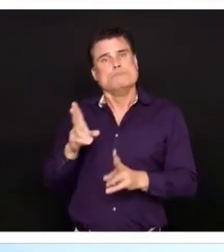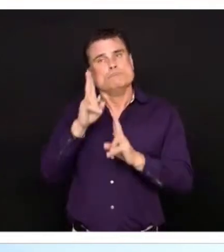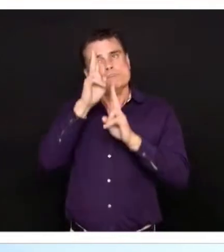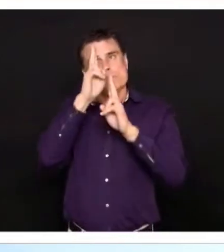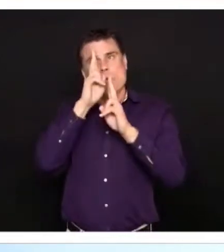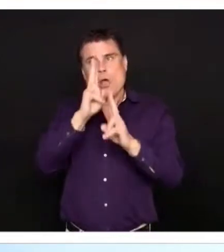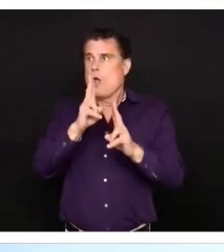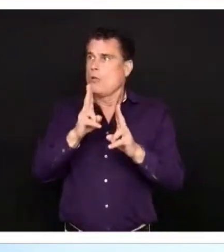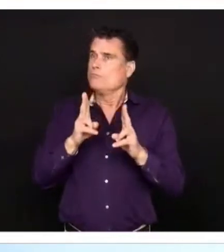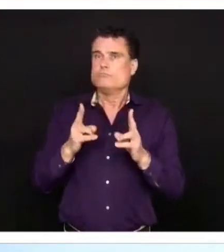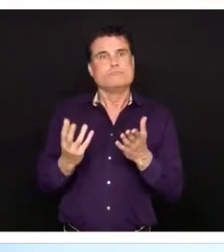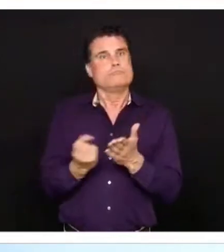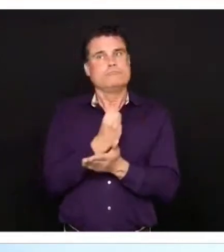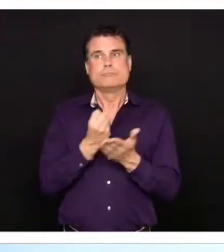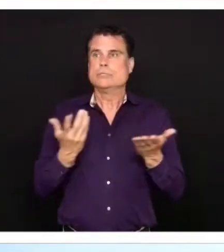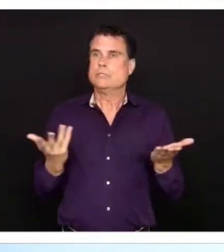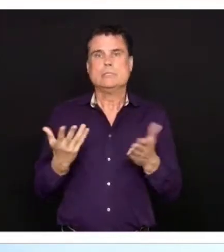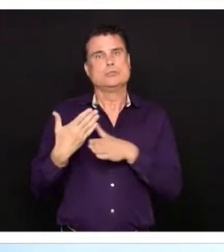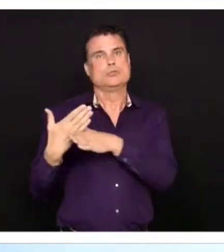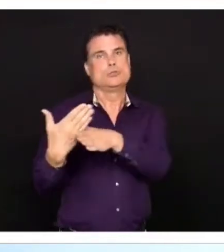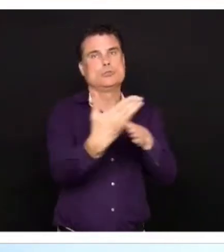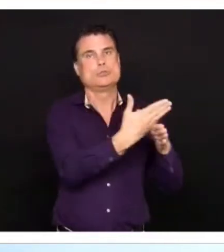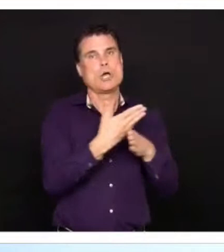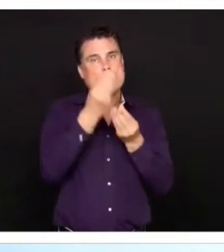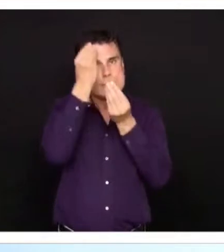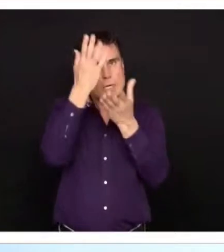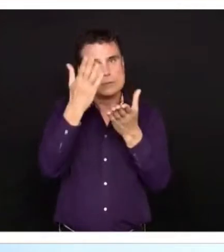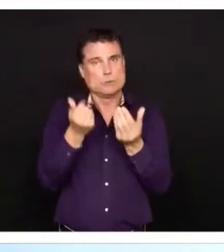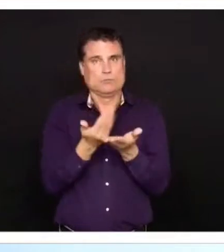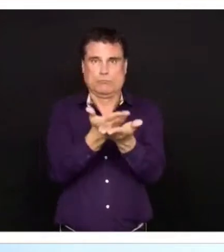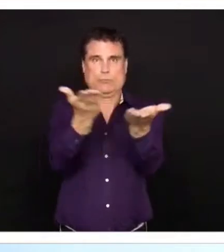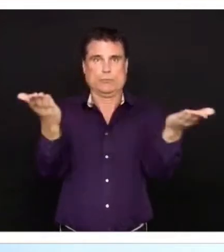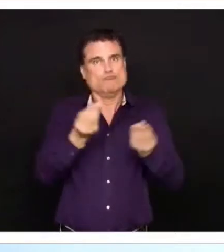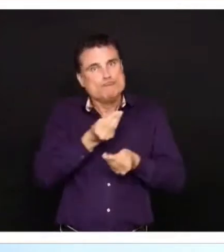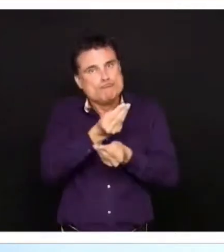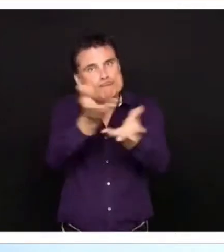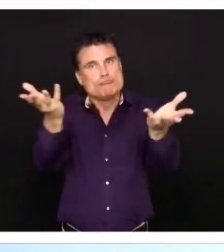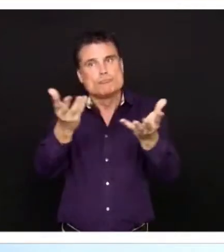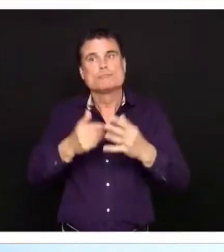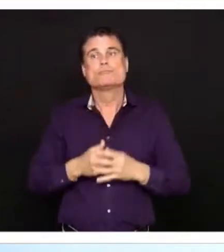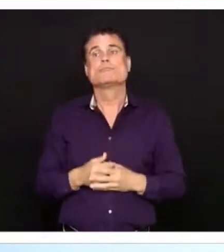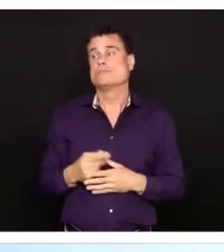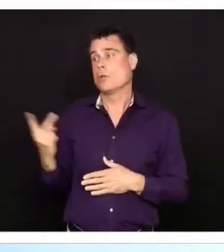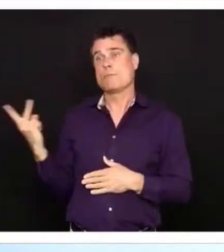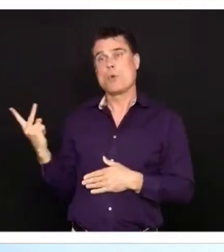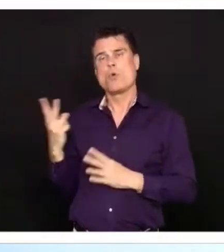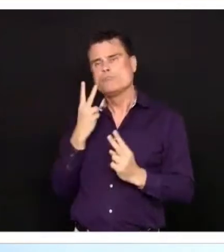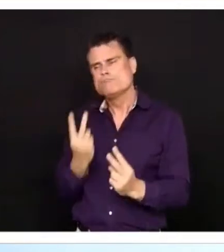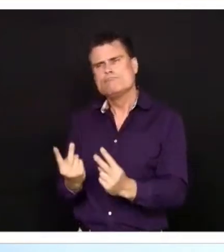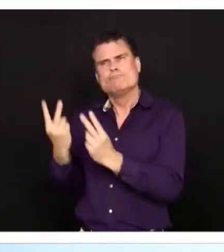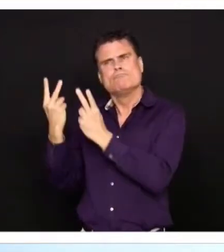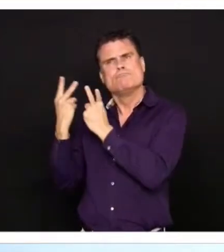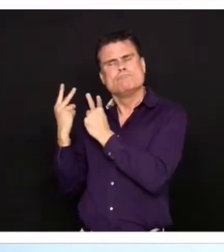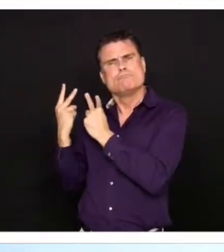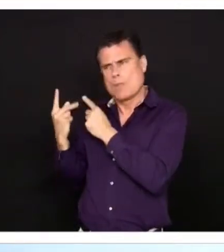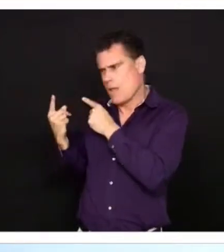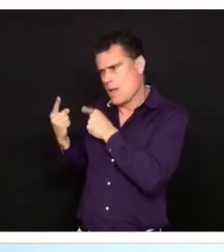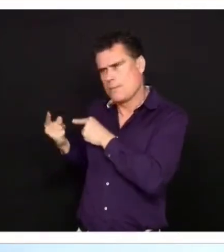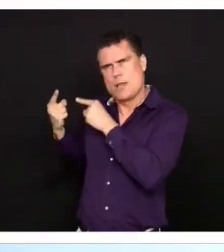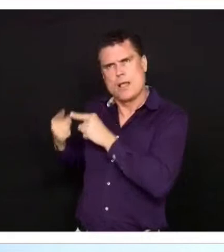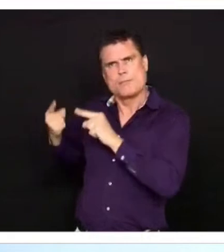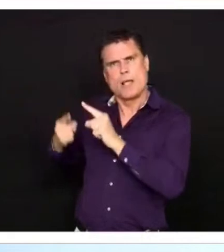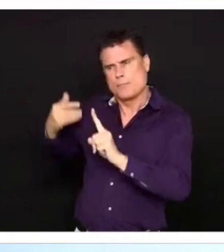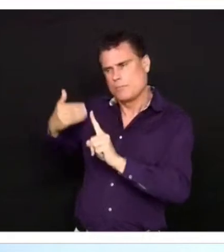in BC. So I'm going to start with presenting what we call the epidemiology. So that is the person, place,